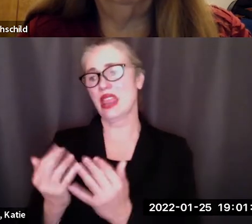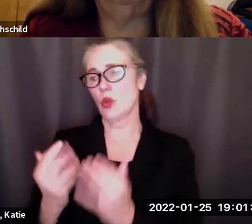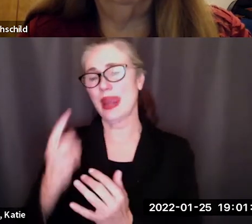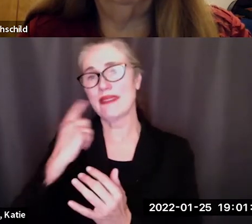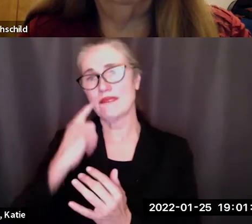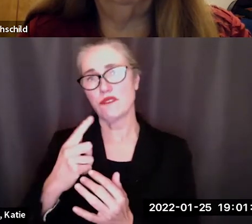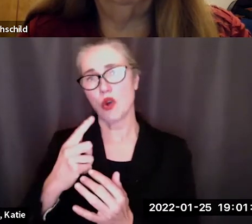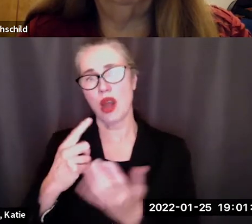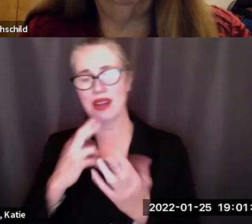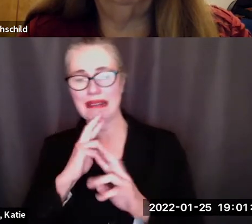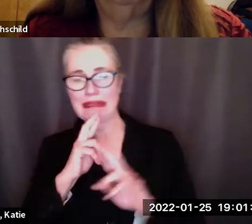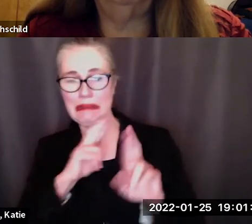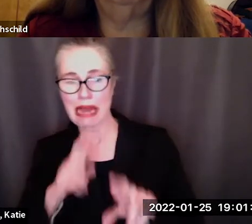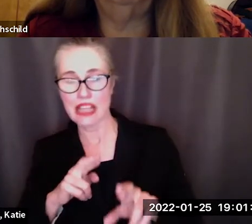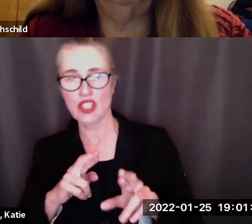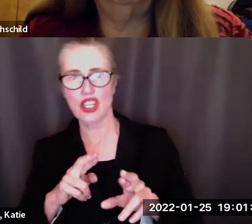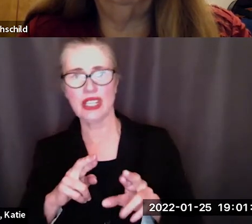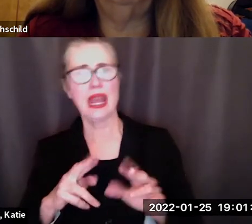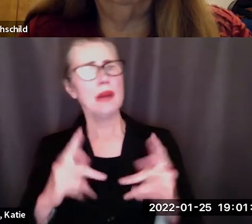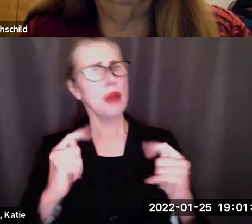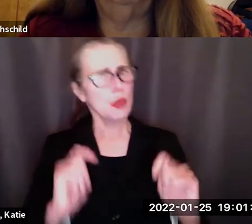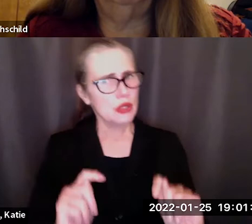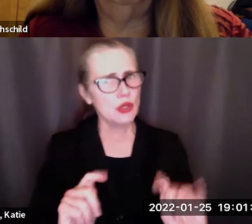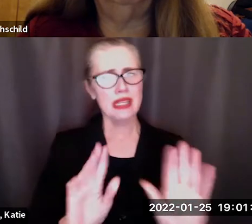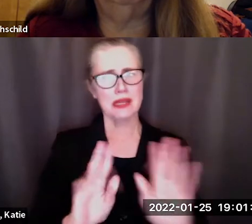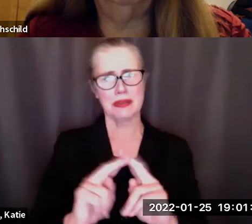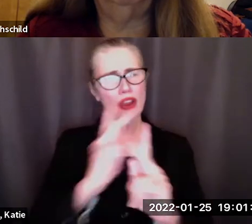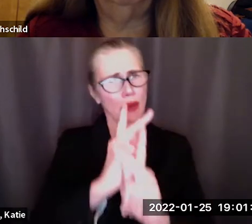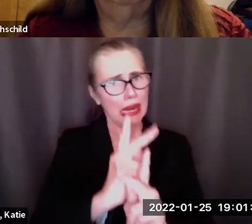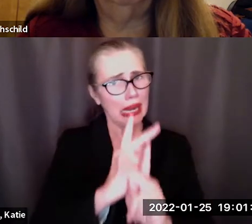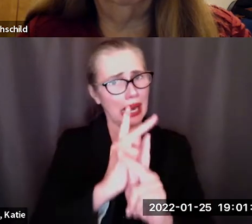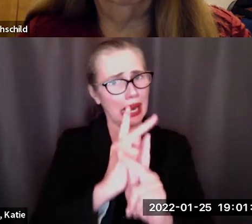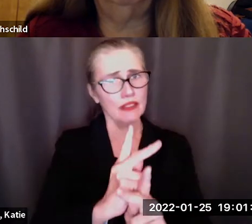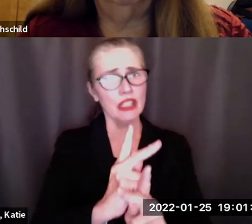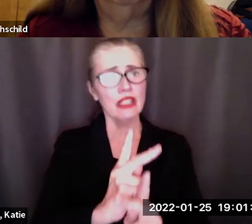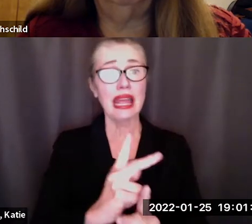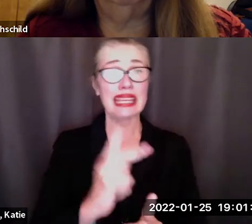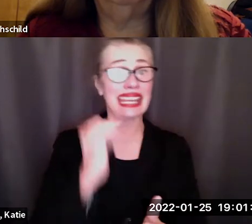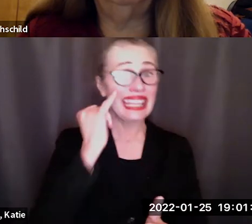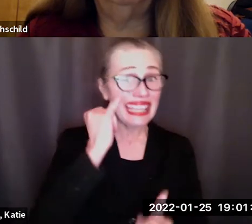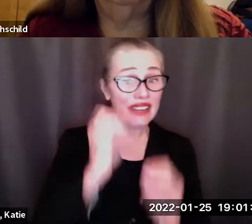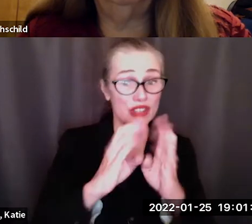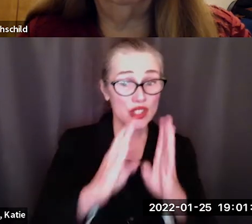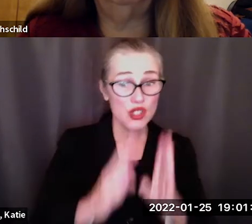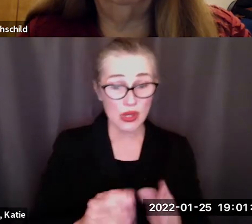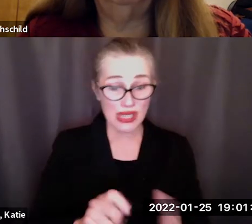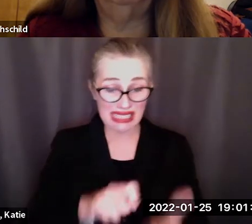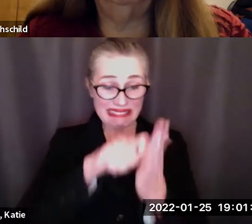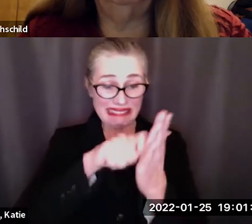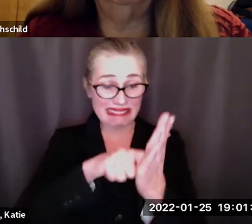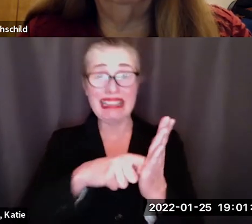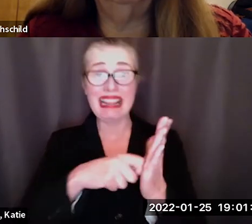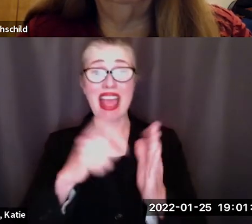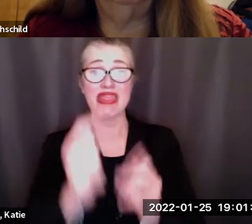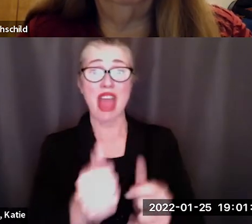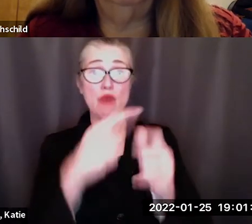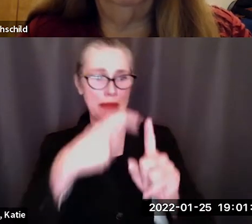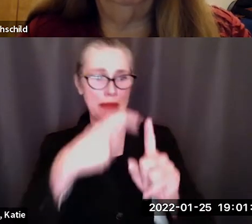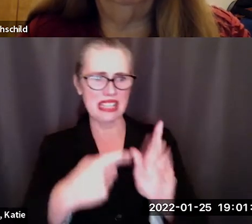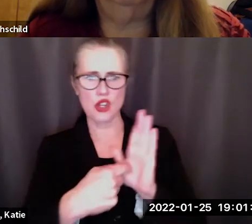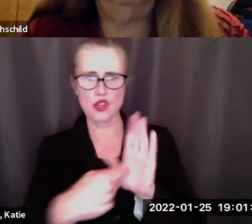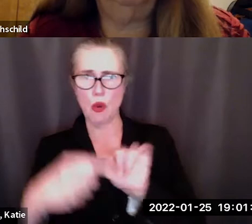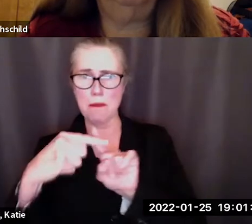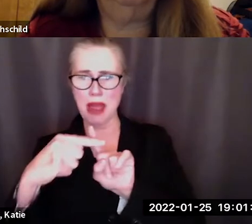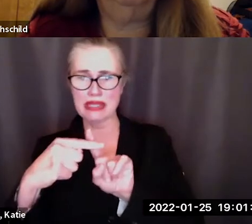so we were very discreet in terms of trying to bring the students over who were positive so we would contact the teacher and they bring the student over